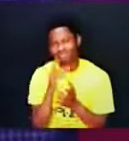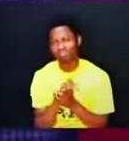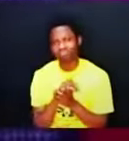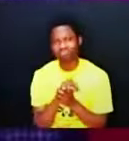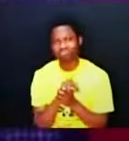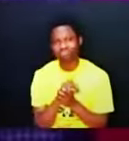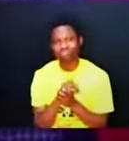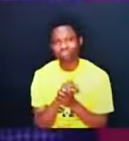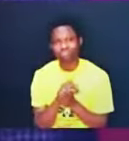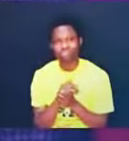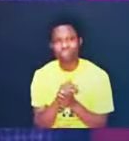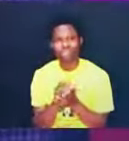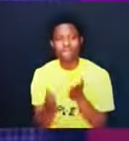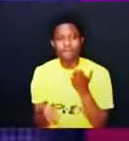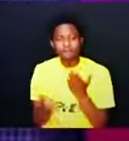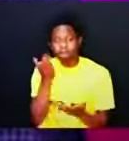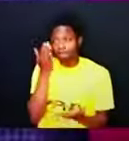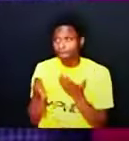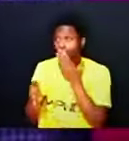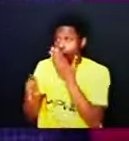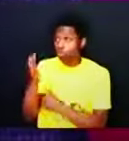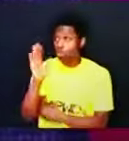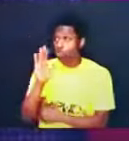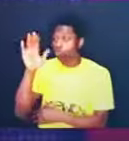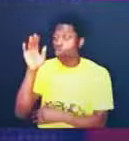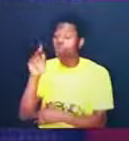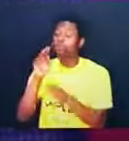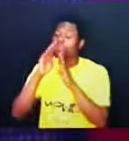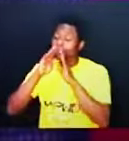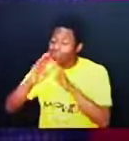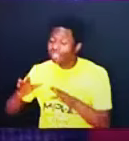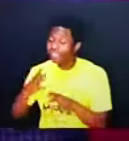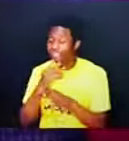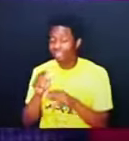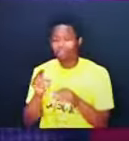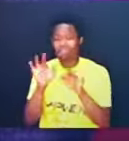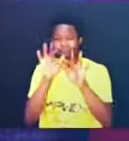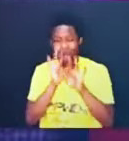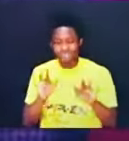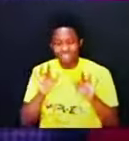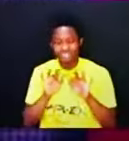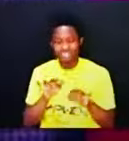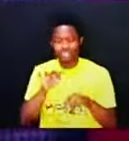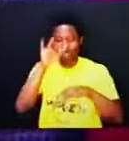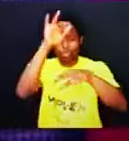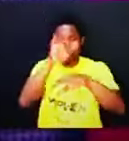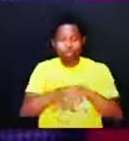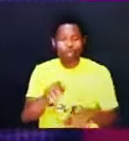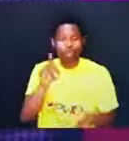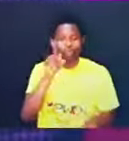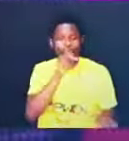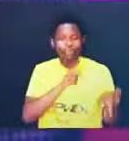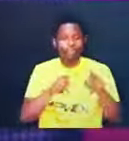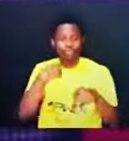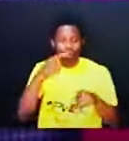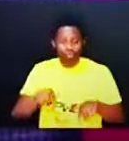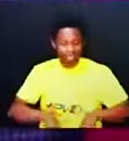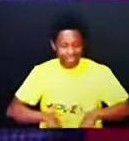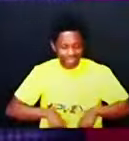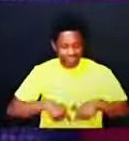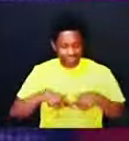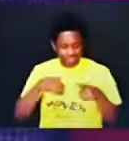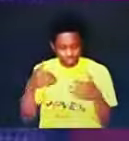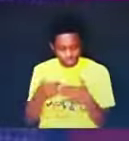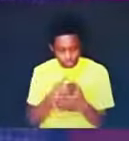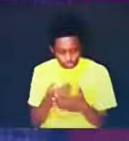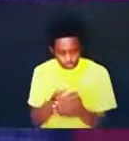peace and mercy be upon all who live by this principle. This is not a method,